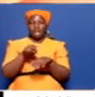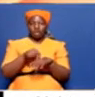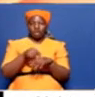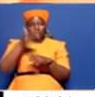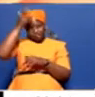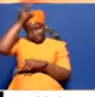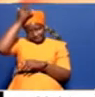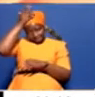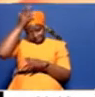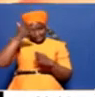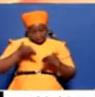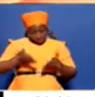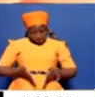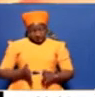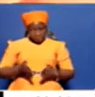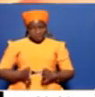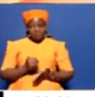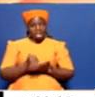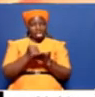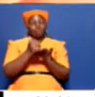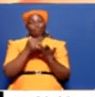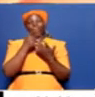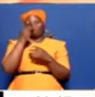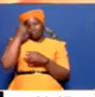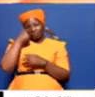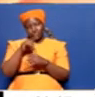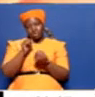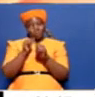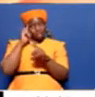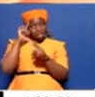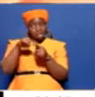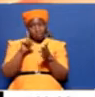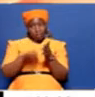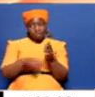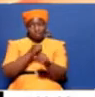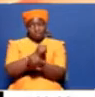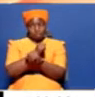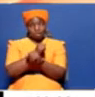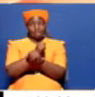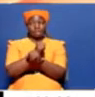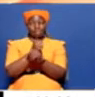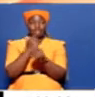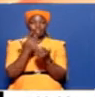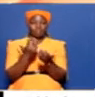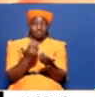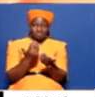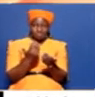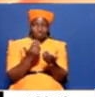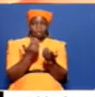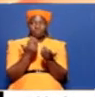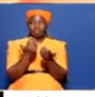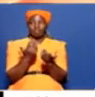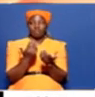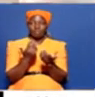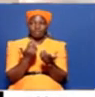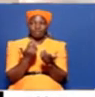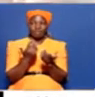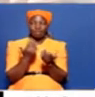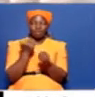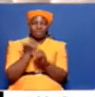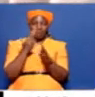to streamline the sector and protect practitioners from legal suits emanating from their work.